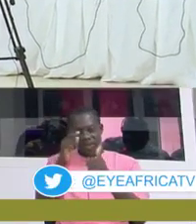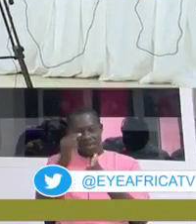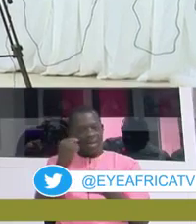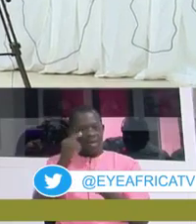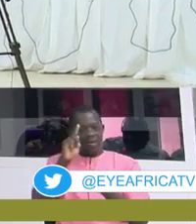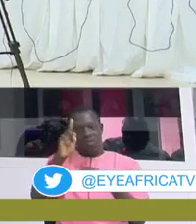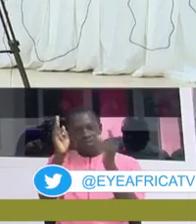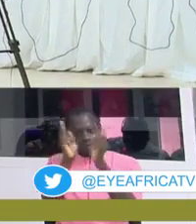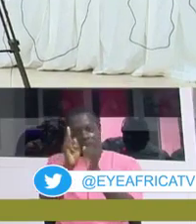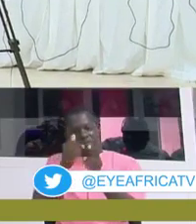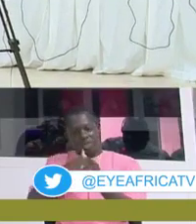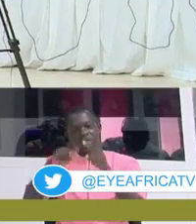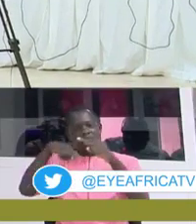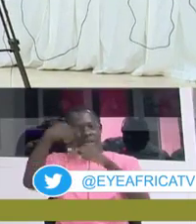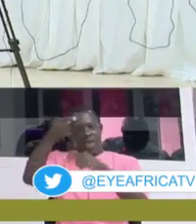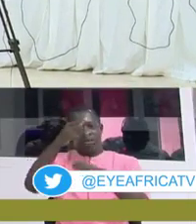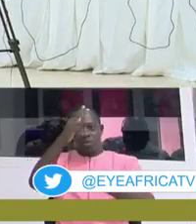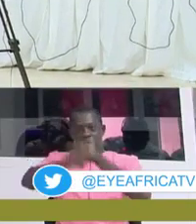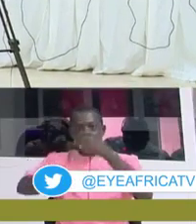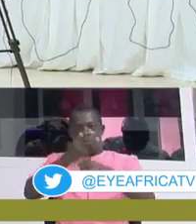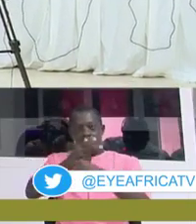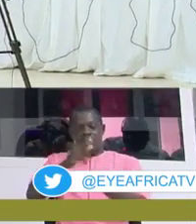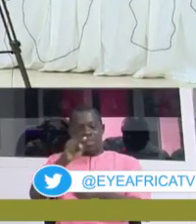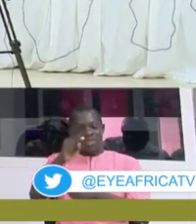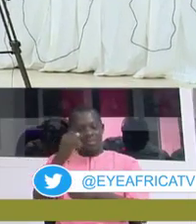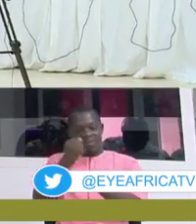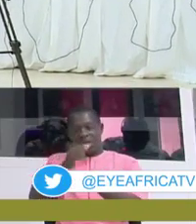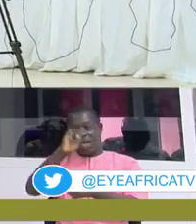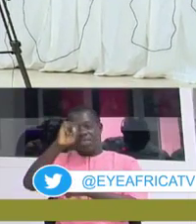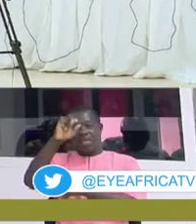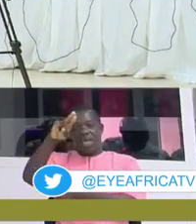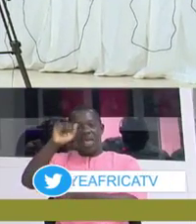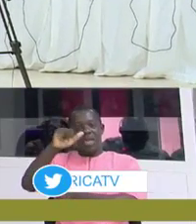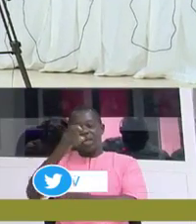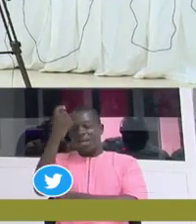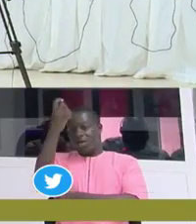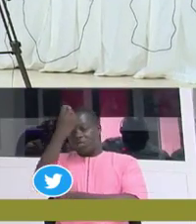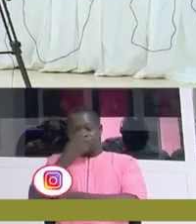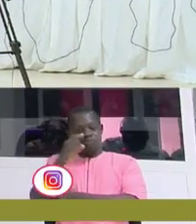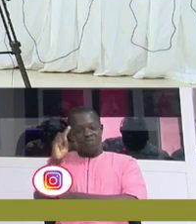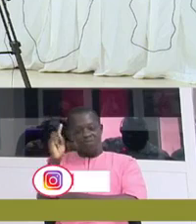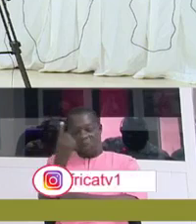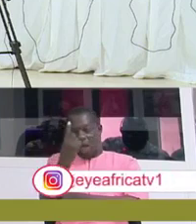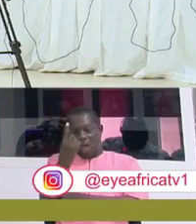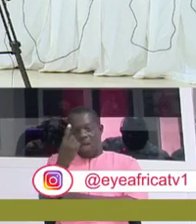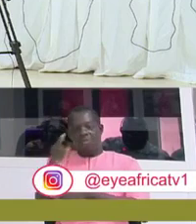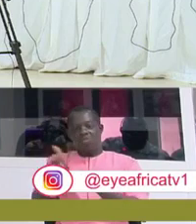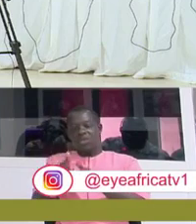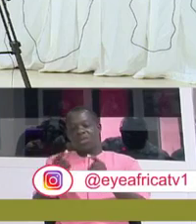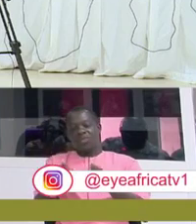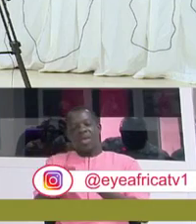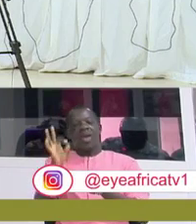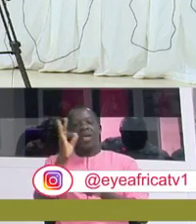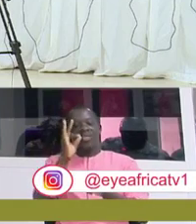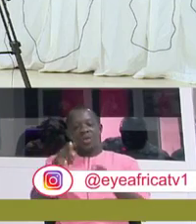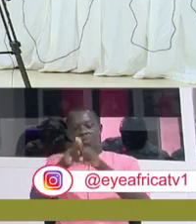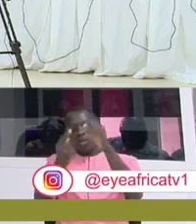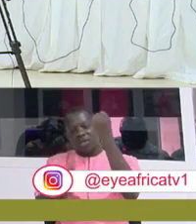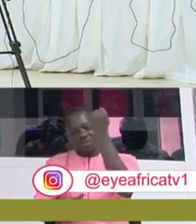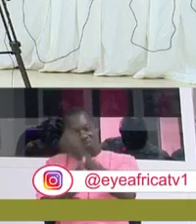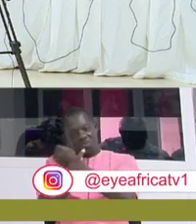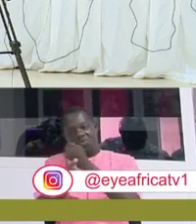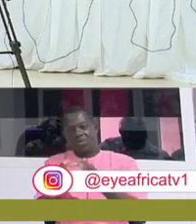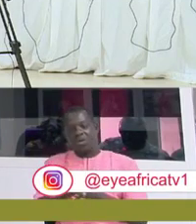will find me in the next world. That's what made Sana more angry. He insulted the